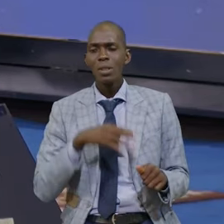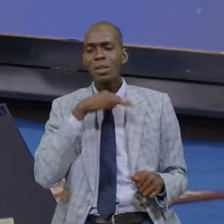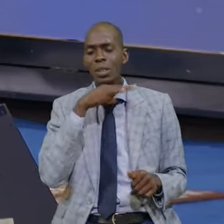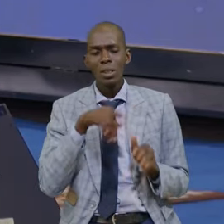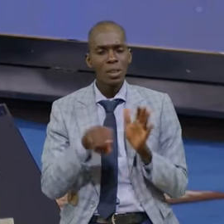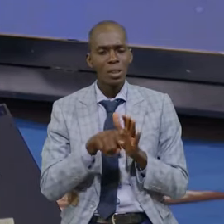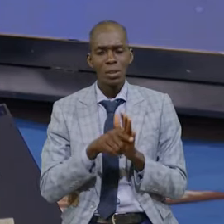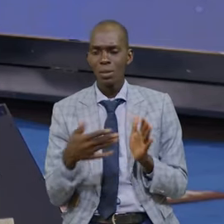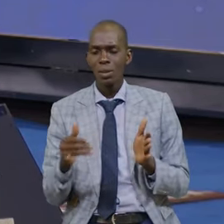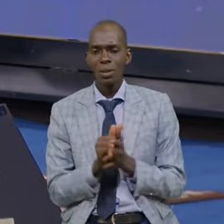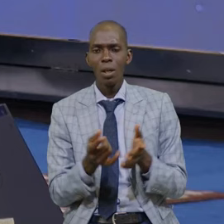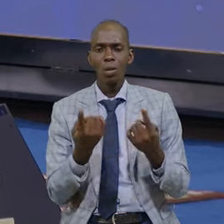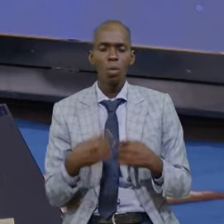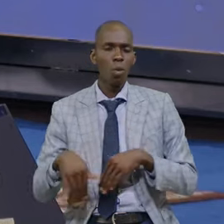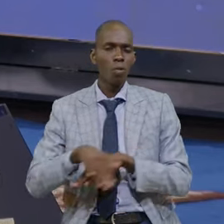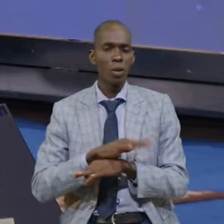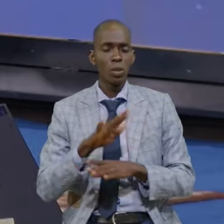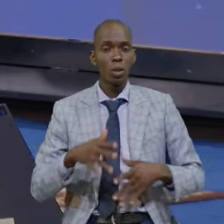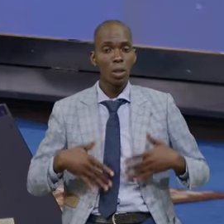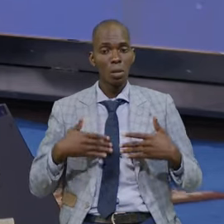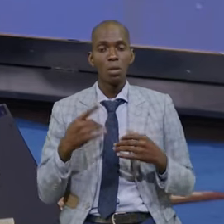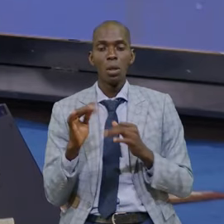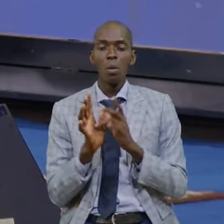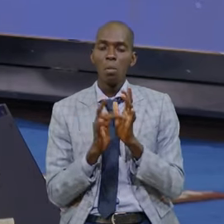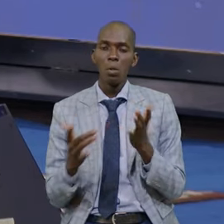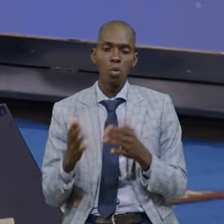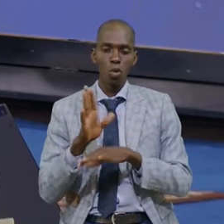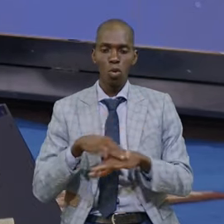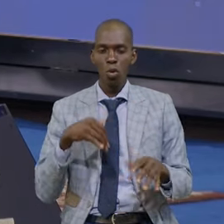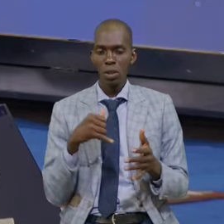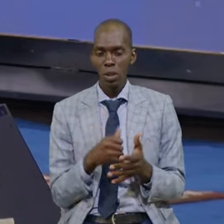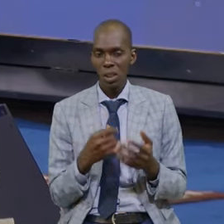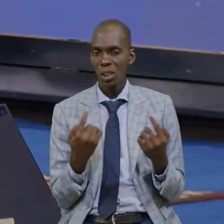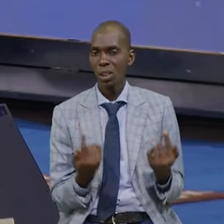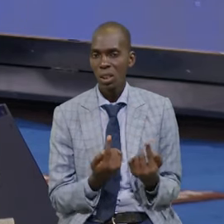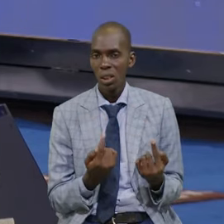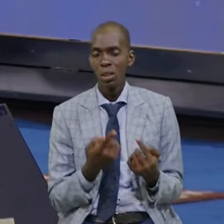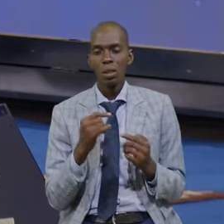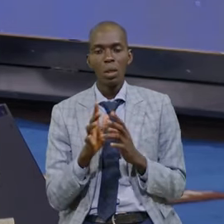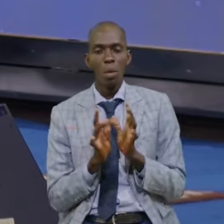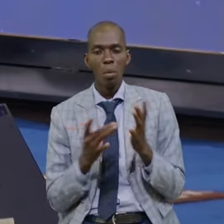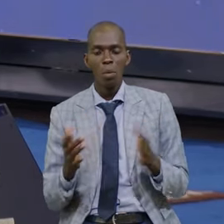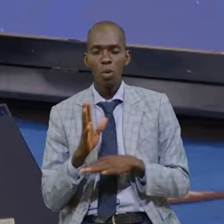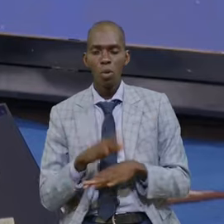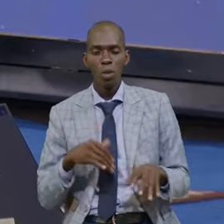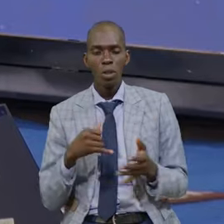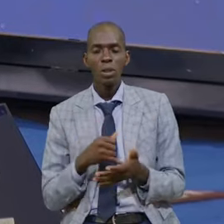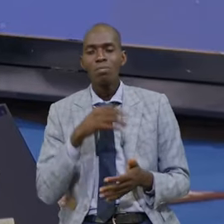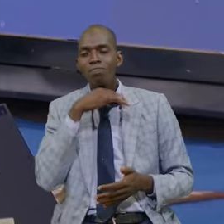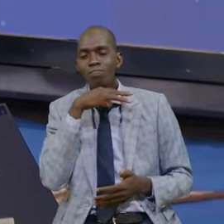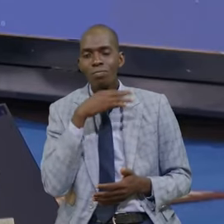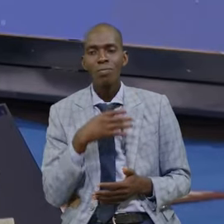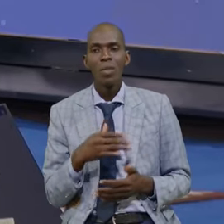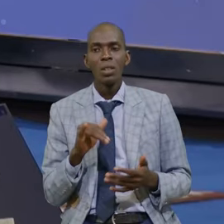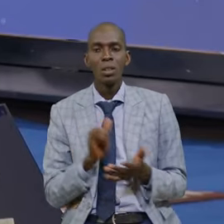it. The Bible calls it sin. The Bible calls it dirt, defilement, that will just